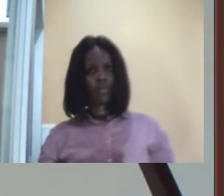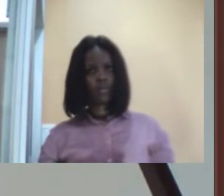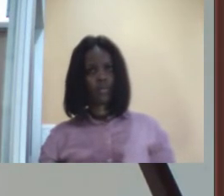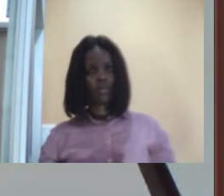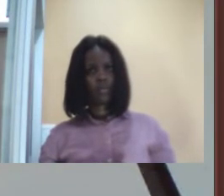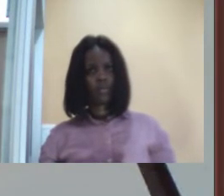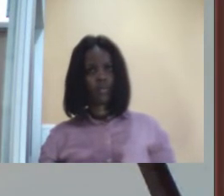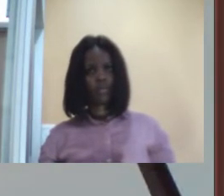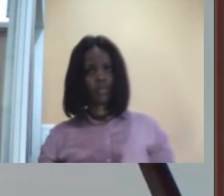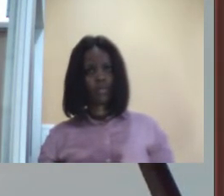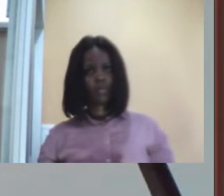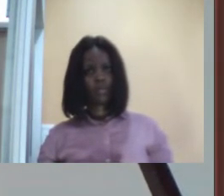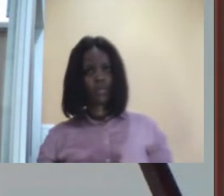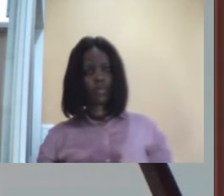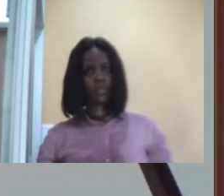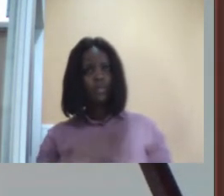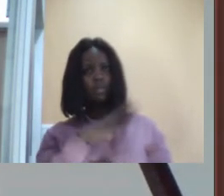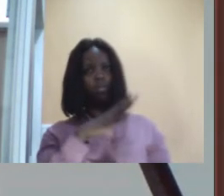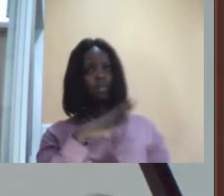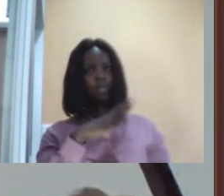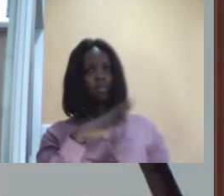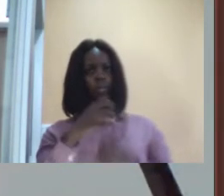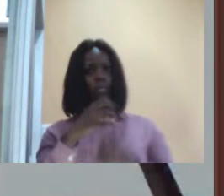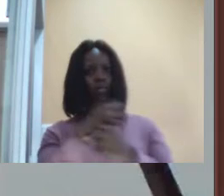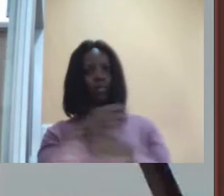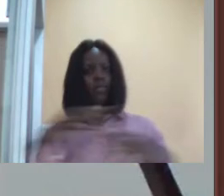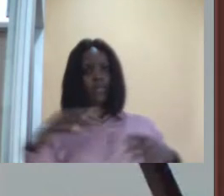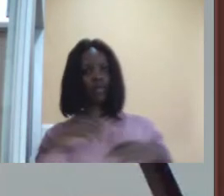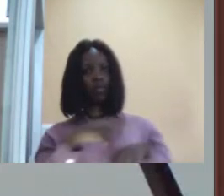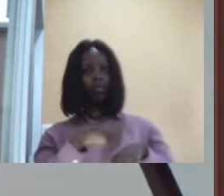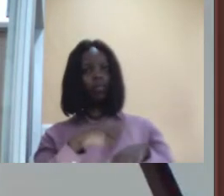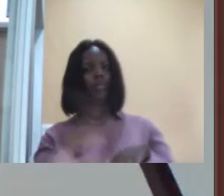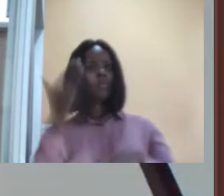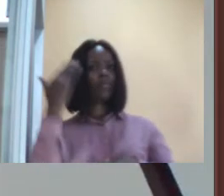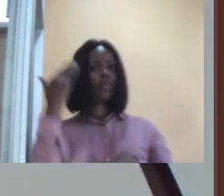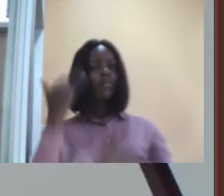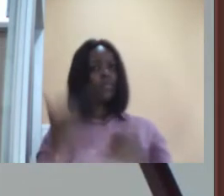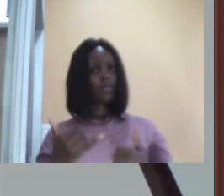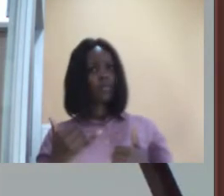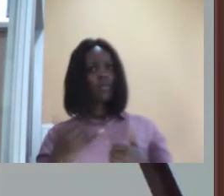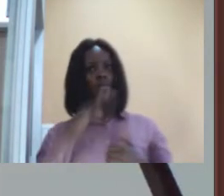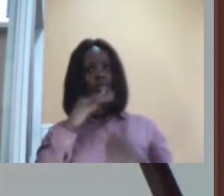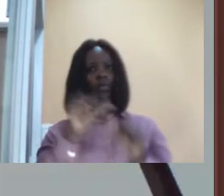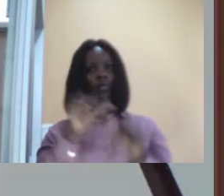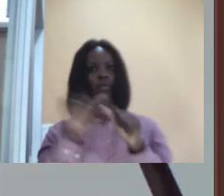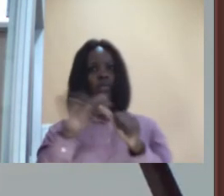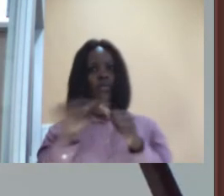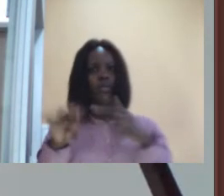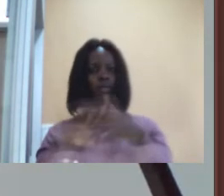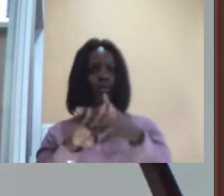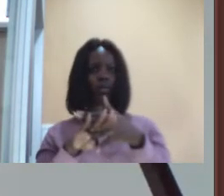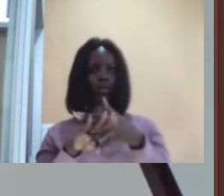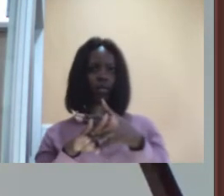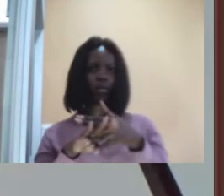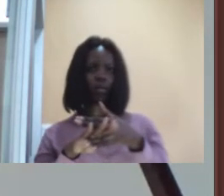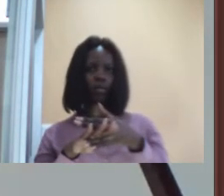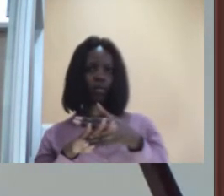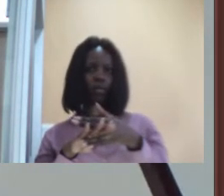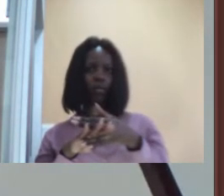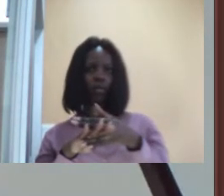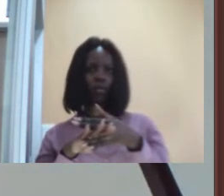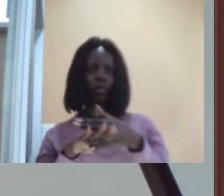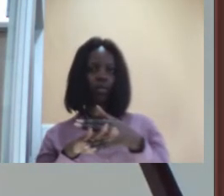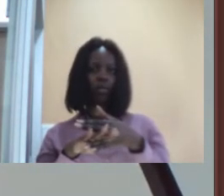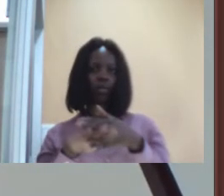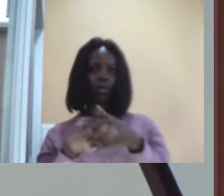Can I allow to conclude? We started like long time ago. Now we have to go for a break. We are going